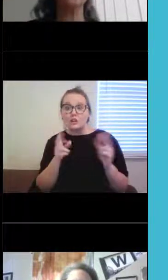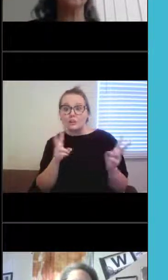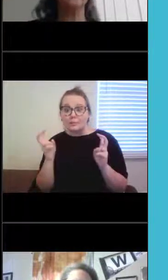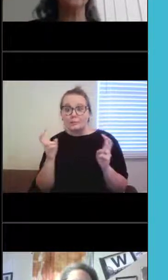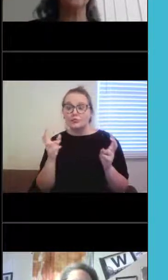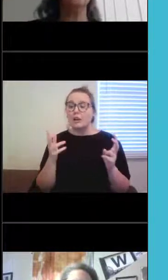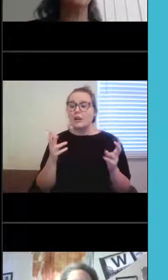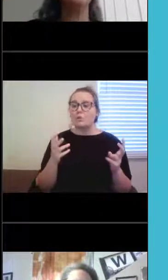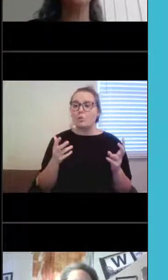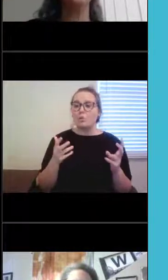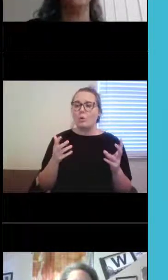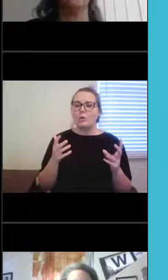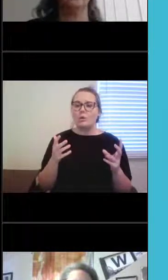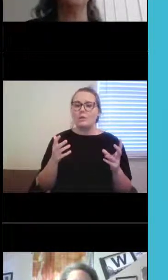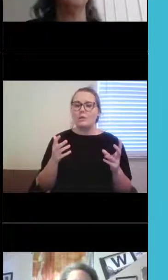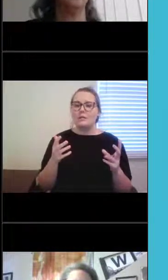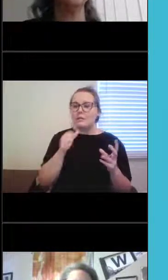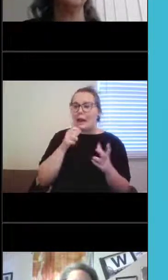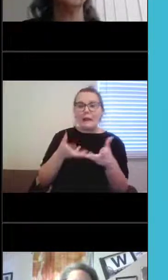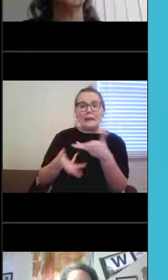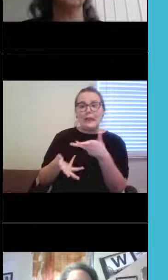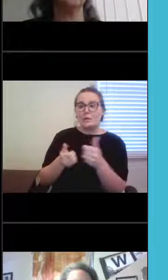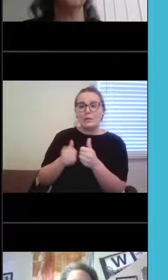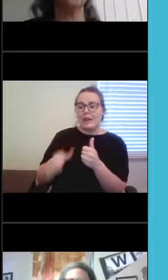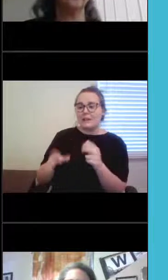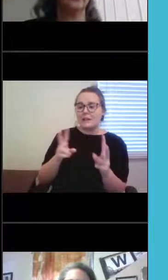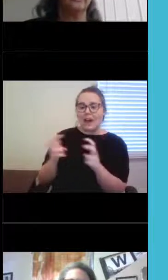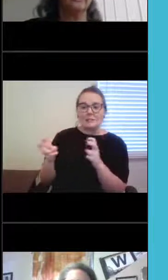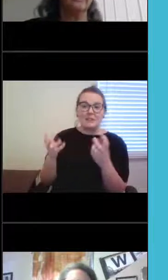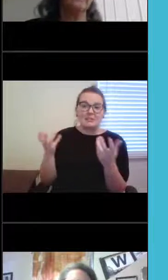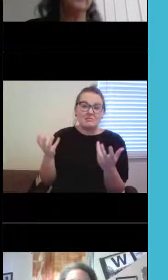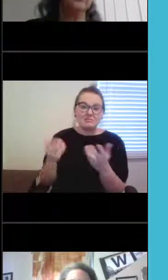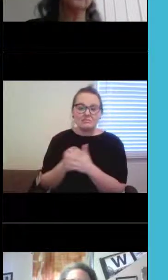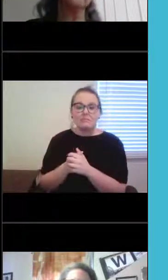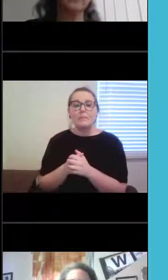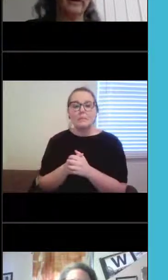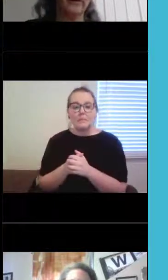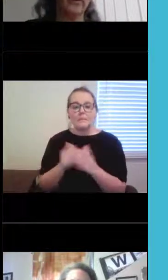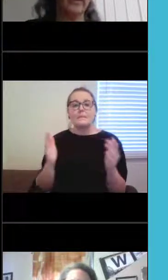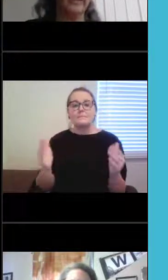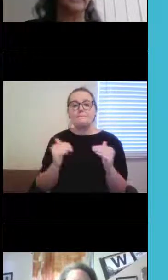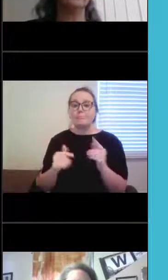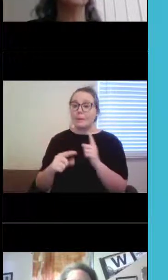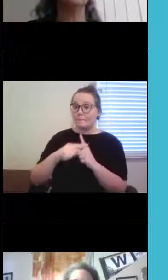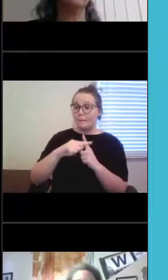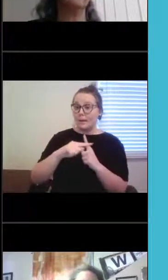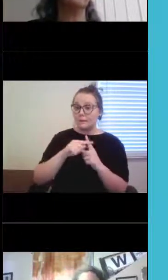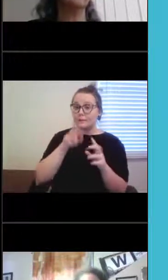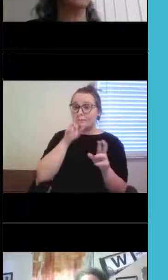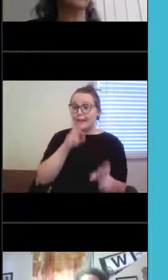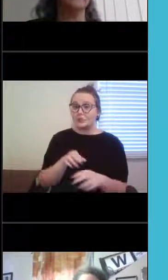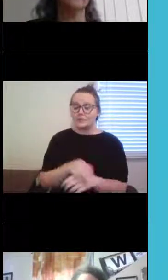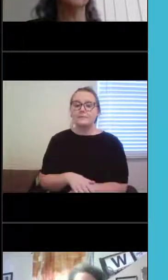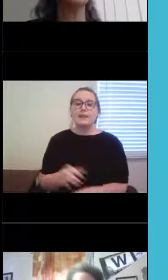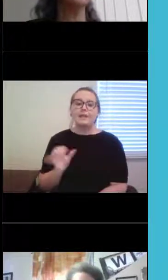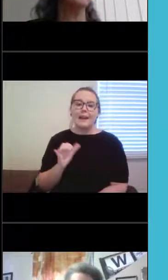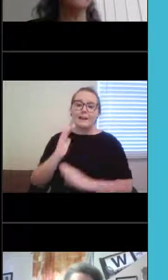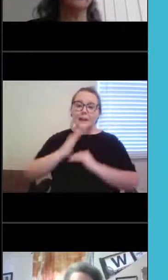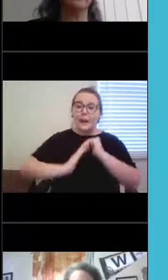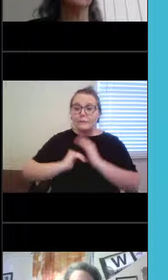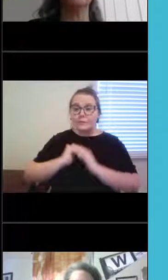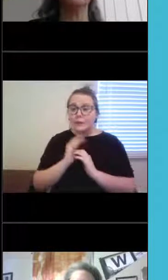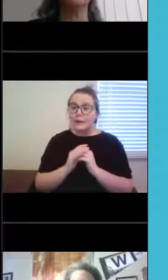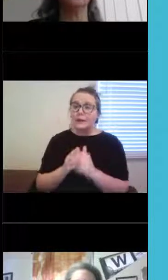and not engage with them about what they just told you. And then there are, of course, positive reactions, things like, comforting